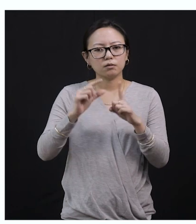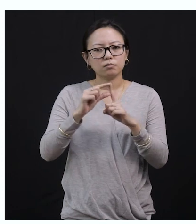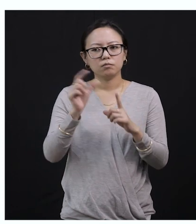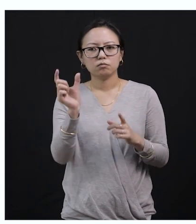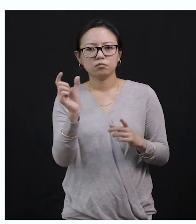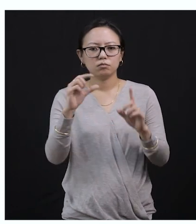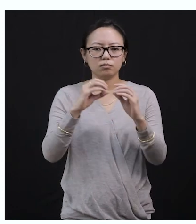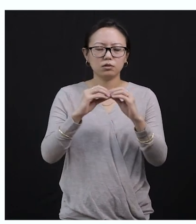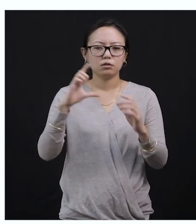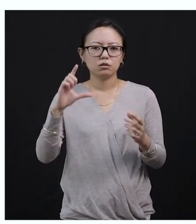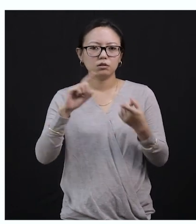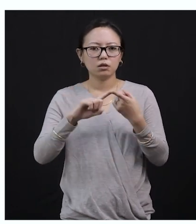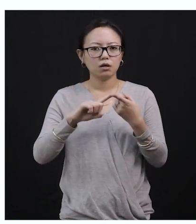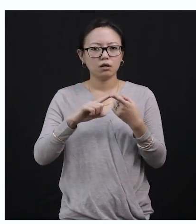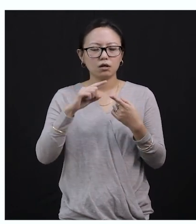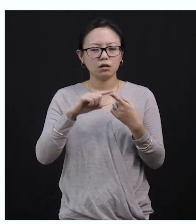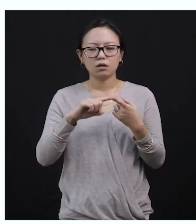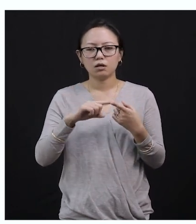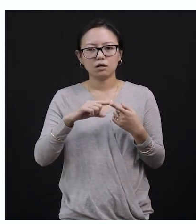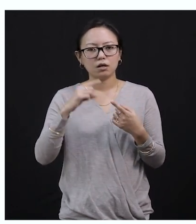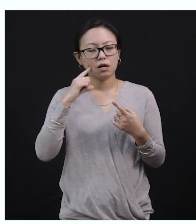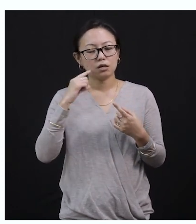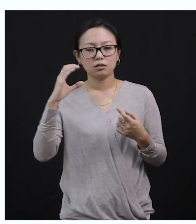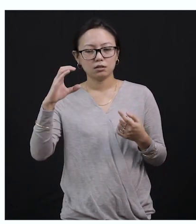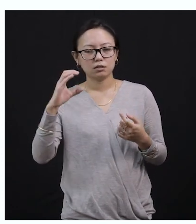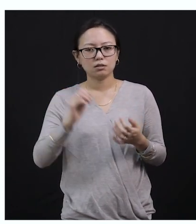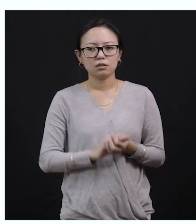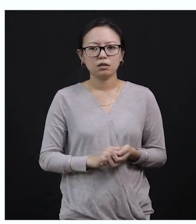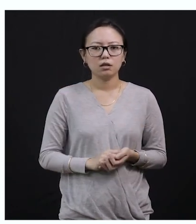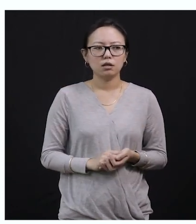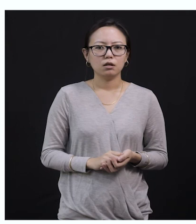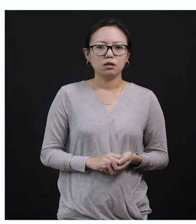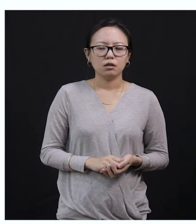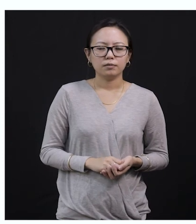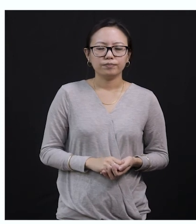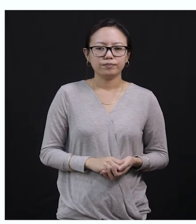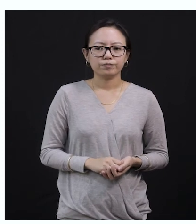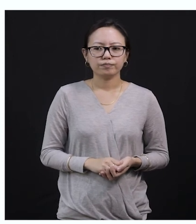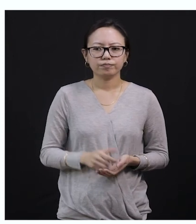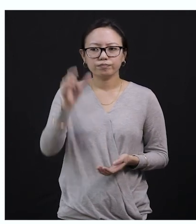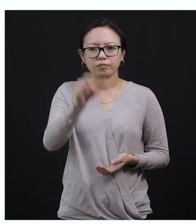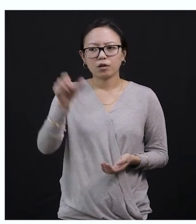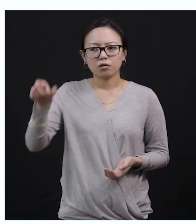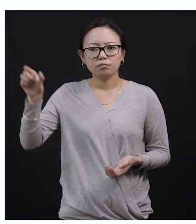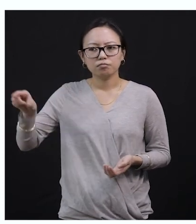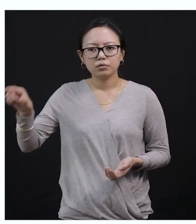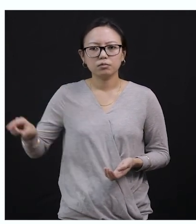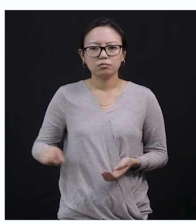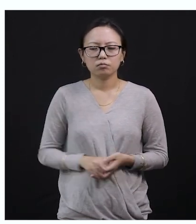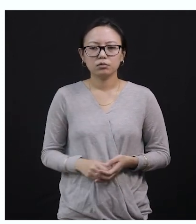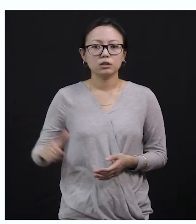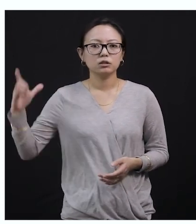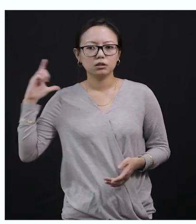take decision together on choosing their leader. So the majority decisions where the